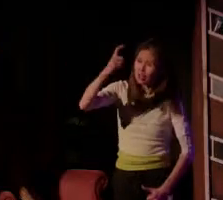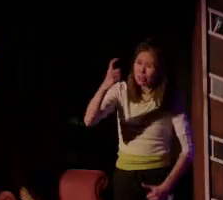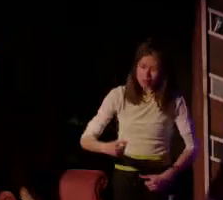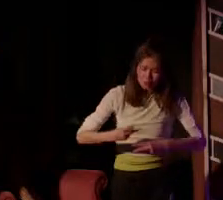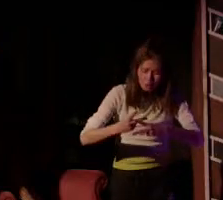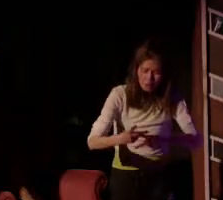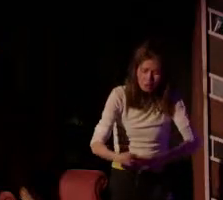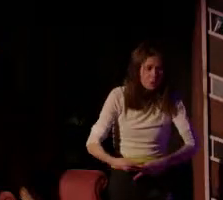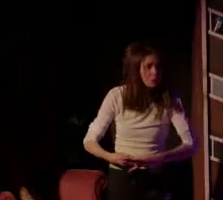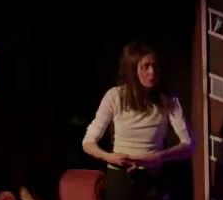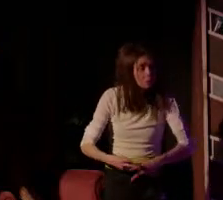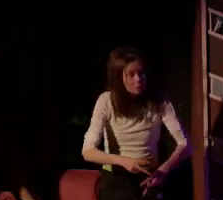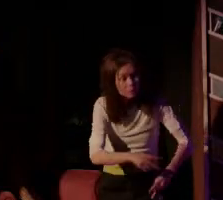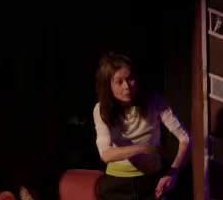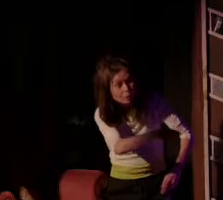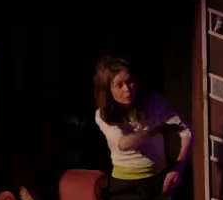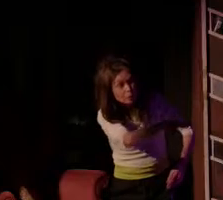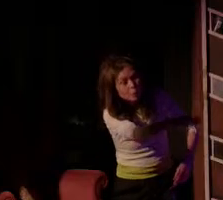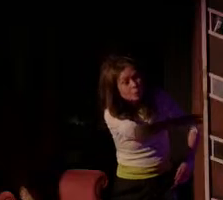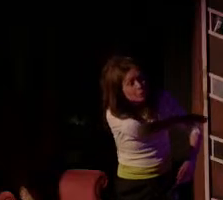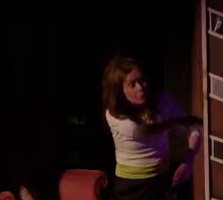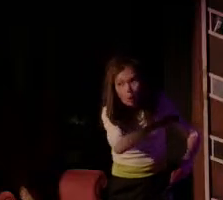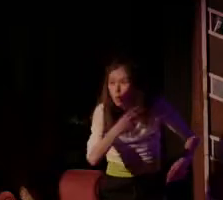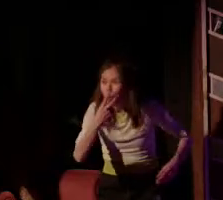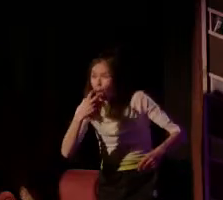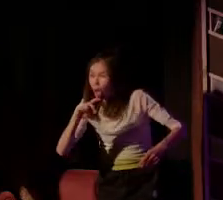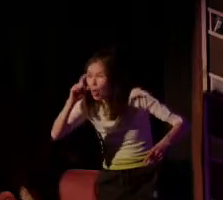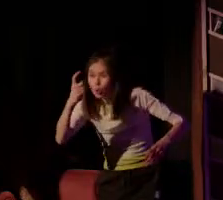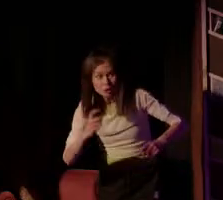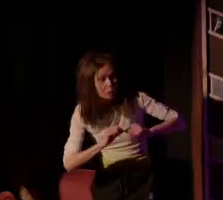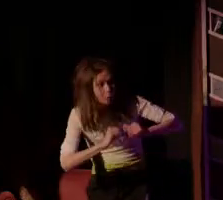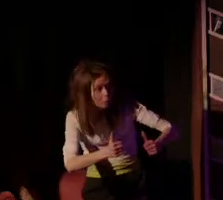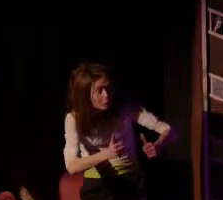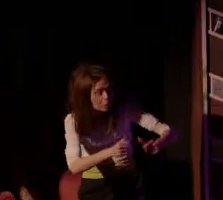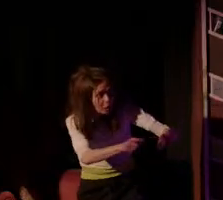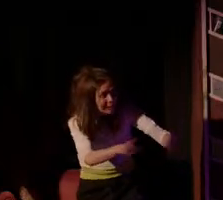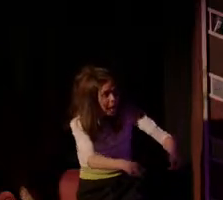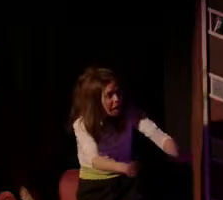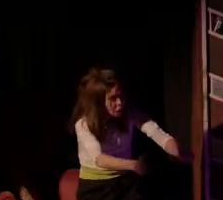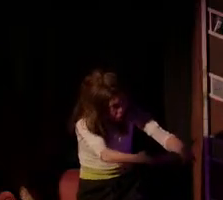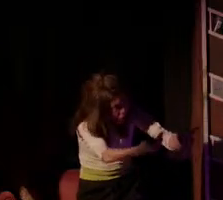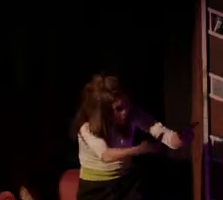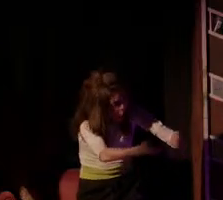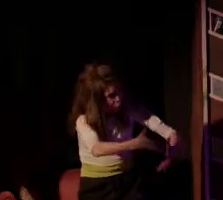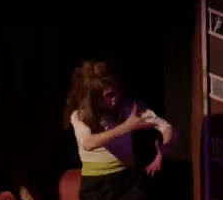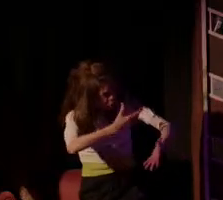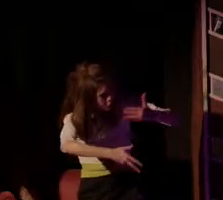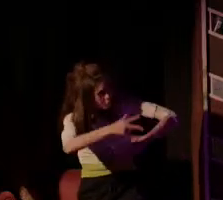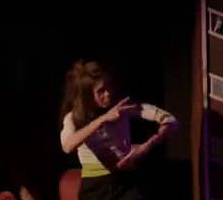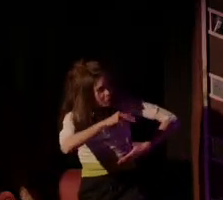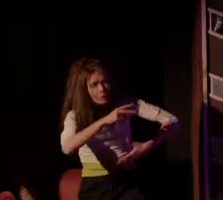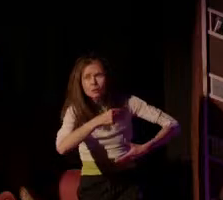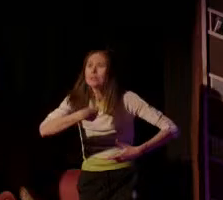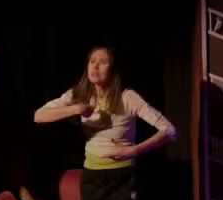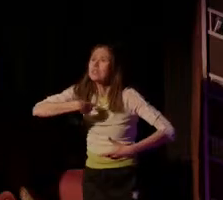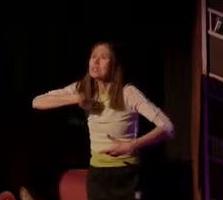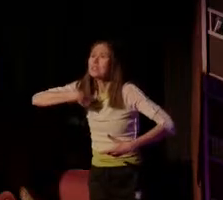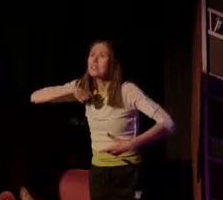What say you, mother? Speak before dying. cannot